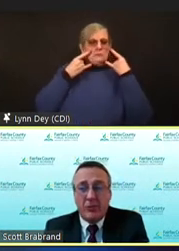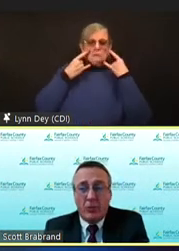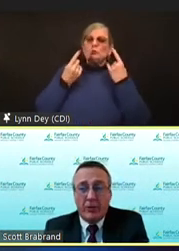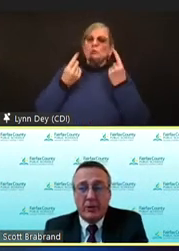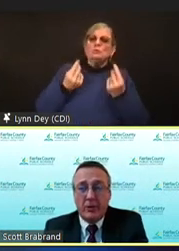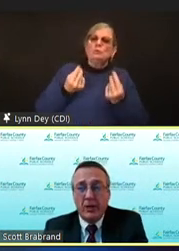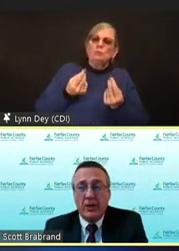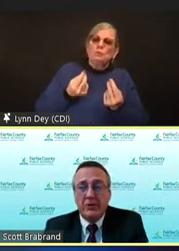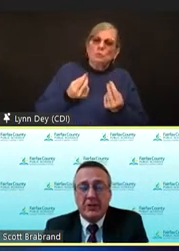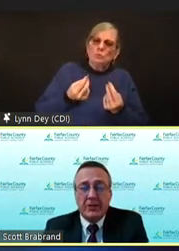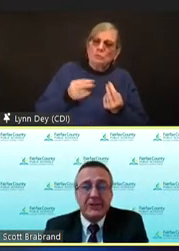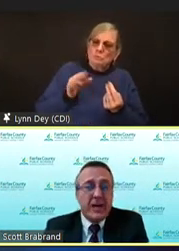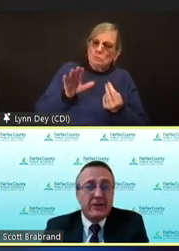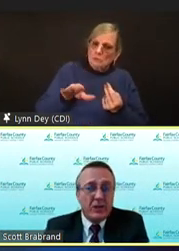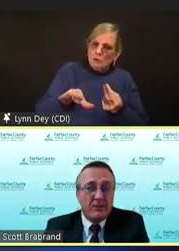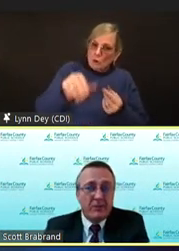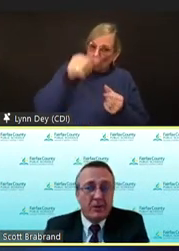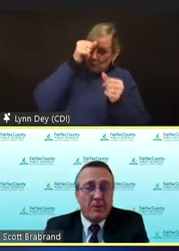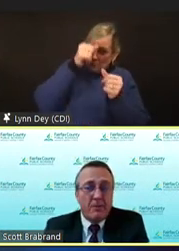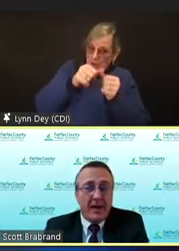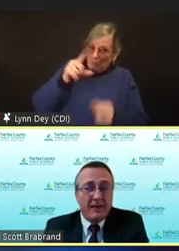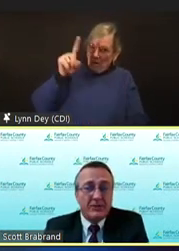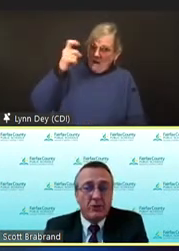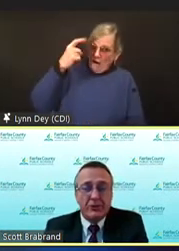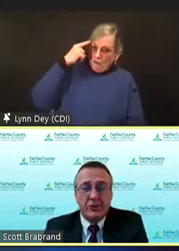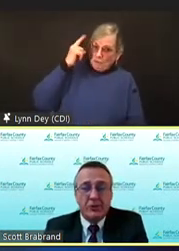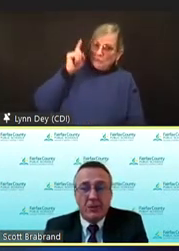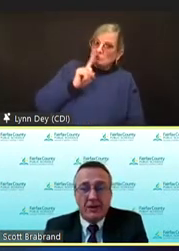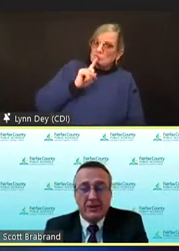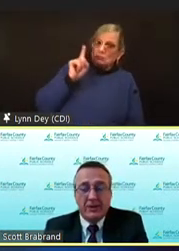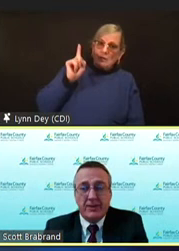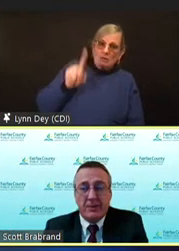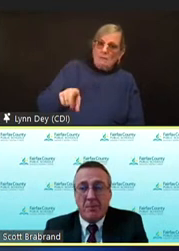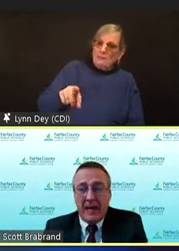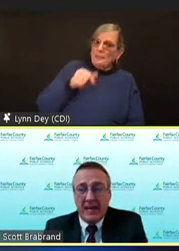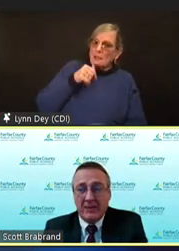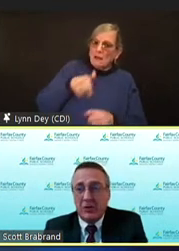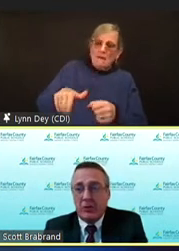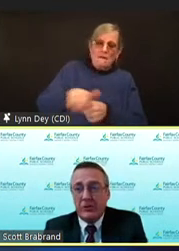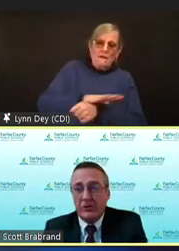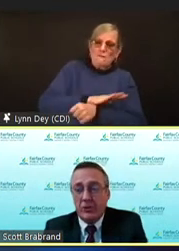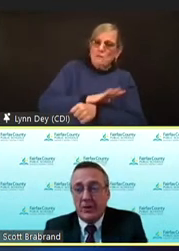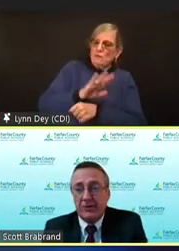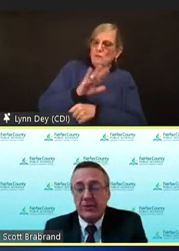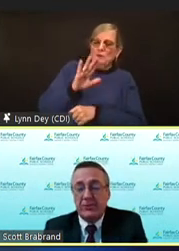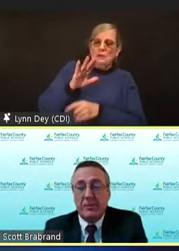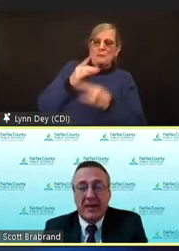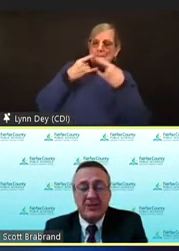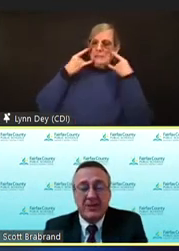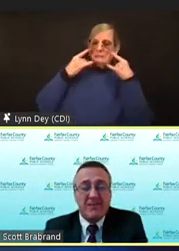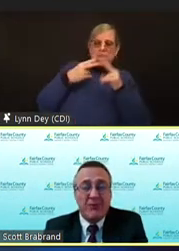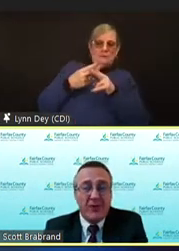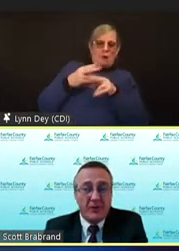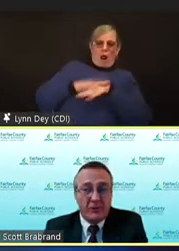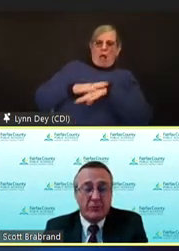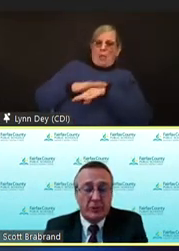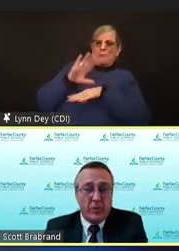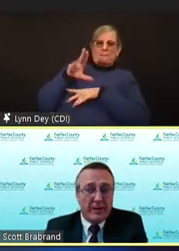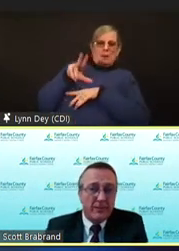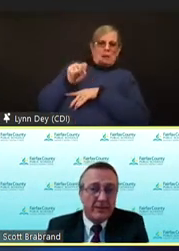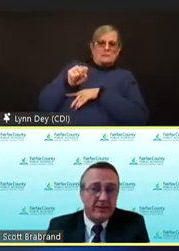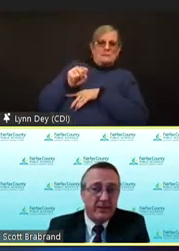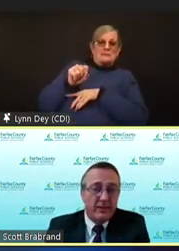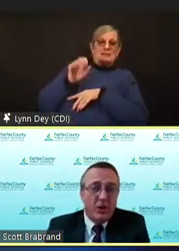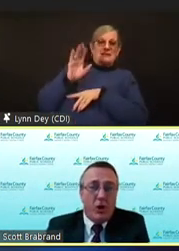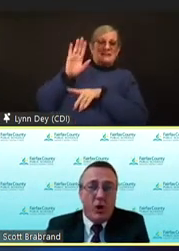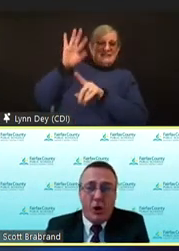executive order does not cover masks on school buses. Mask on school buses remains a federal